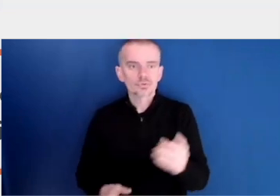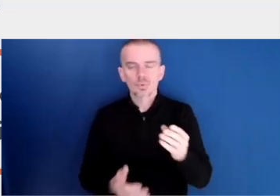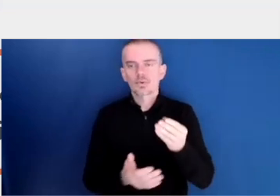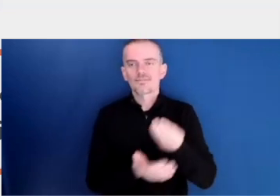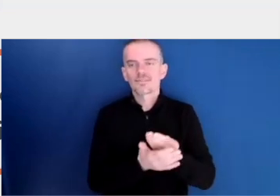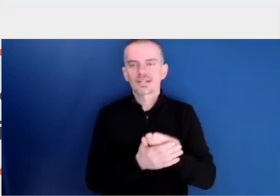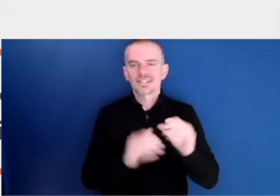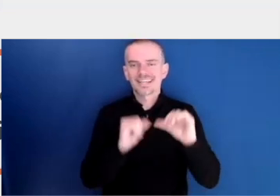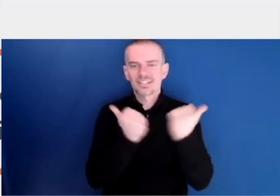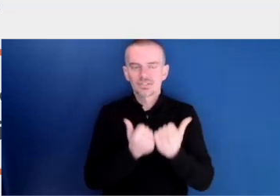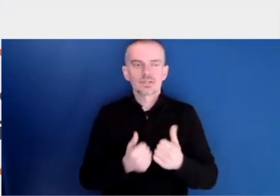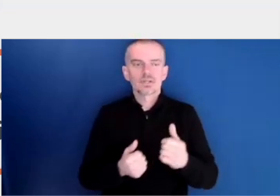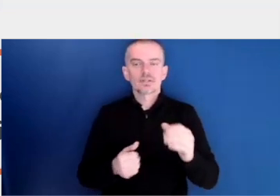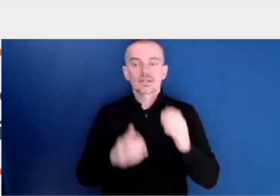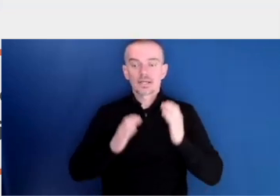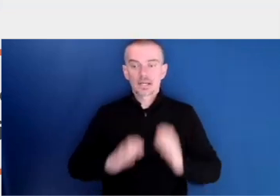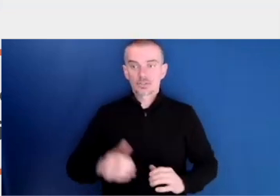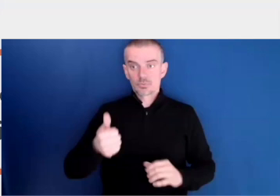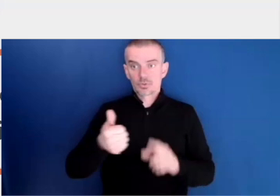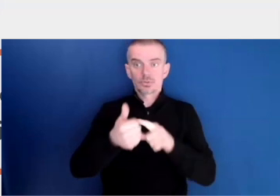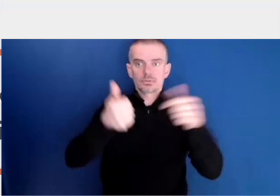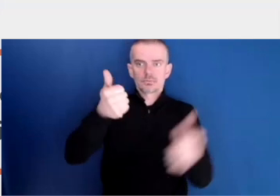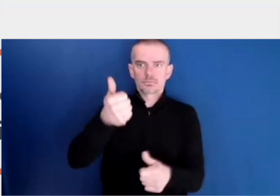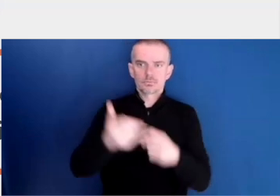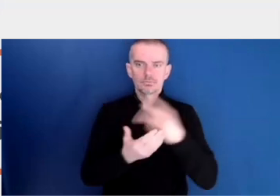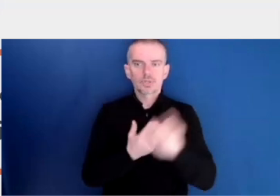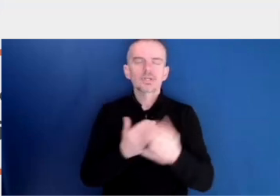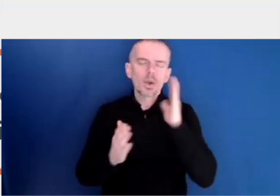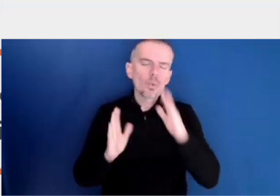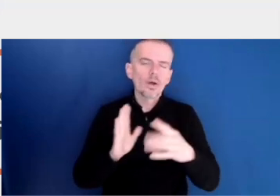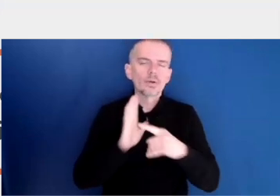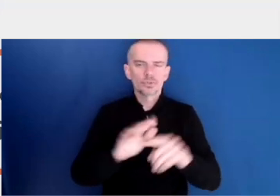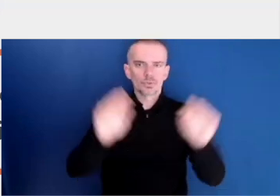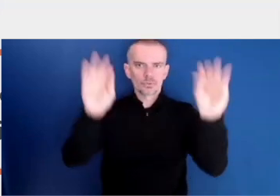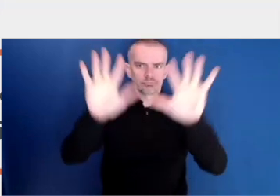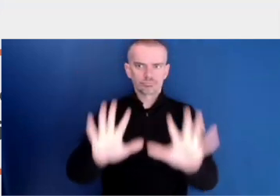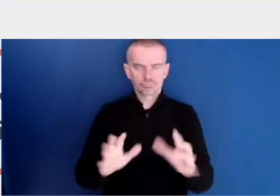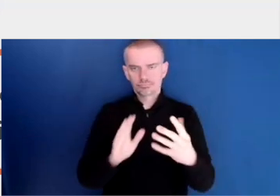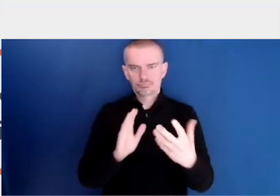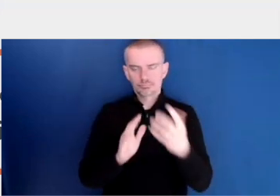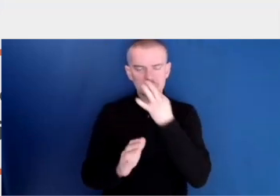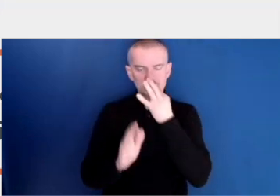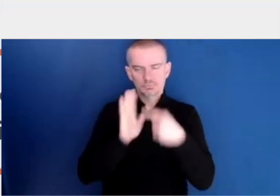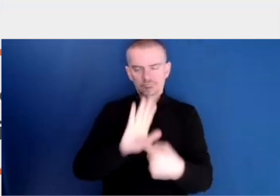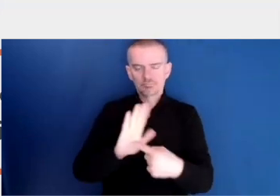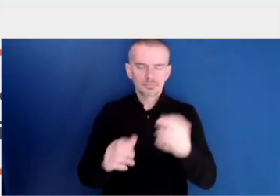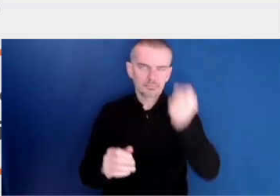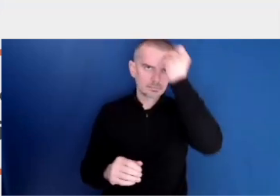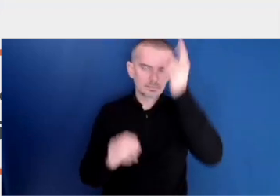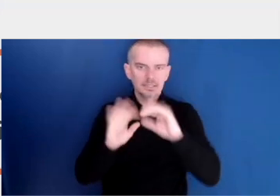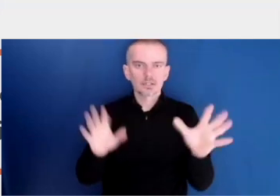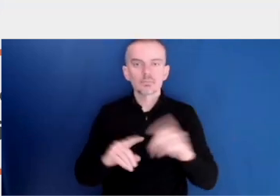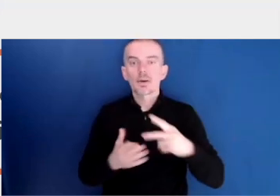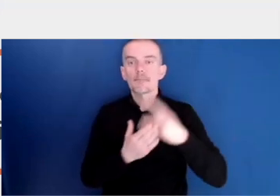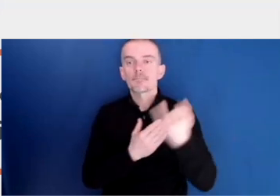is projects. We're going to do a little demonstration, so this will become clearer in a minute. But projects are basically, you can see those as